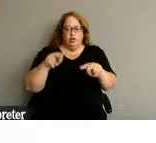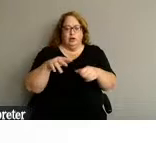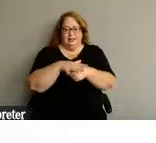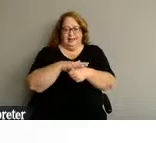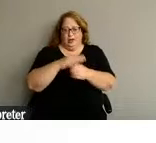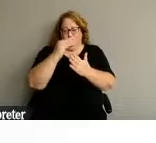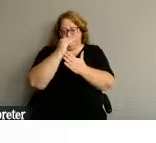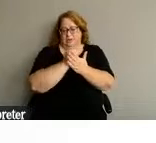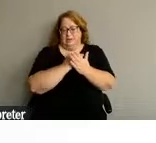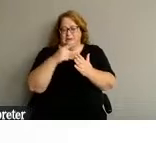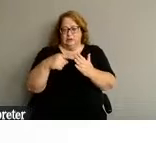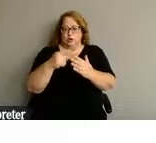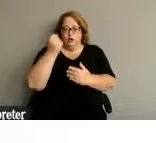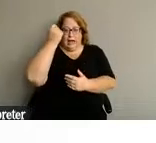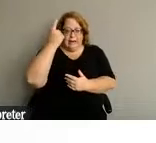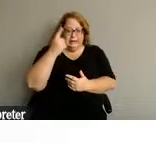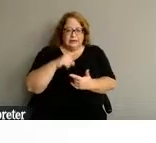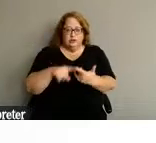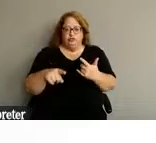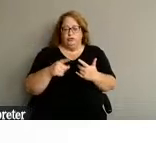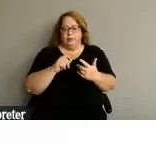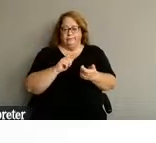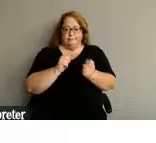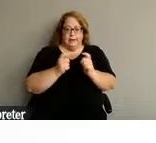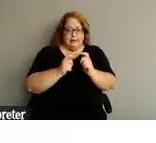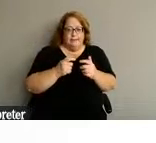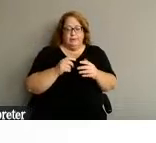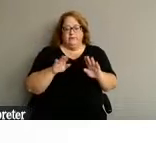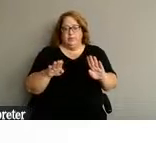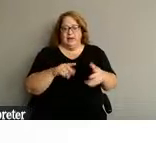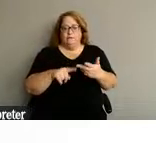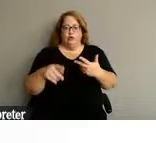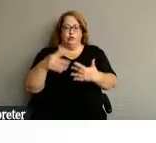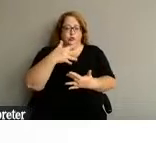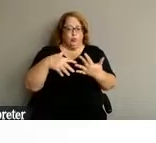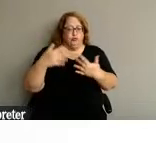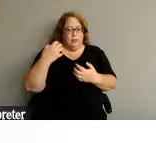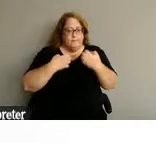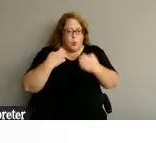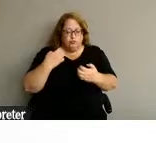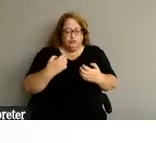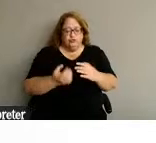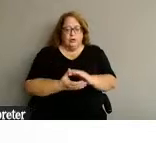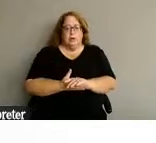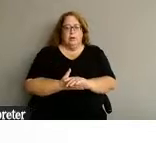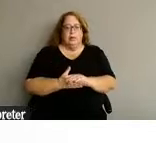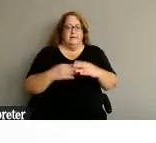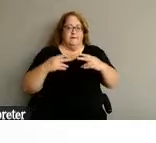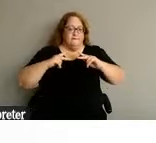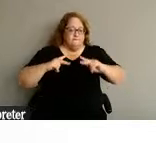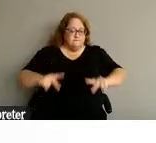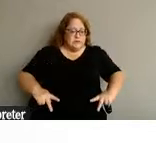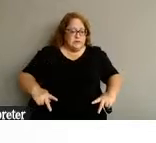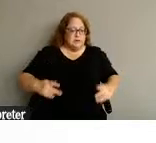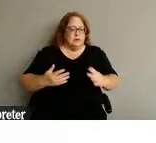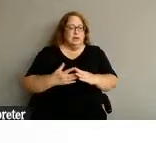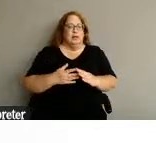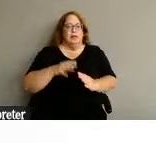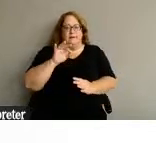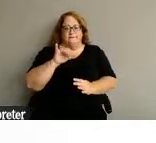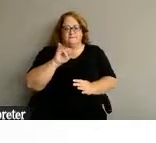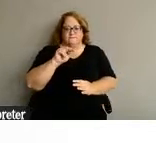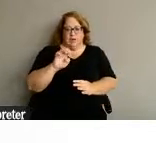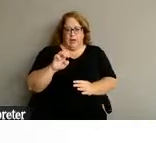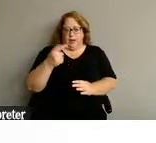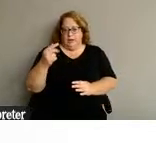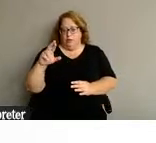that are listed here: your cognition, adaptive behavior, social emotional behavior, physical, fine and gross motor,